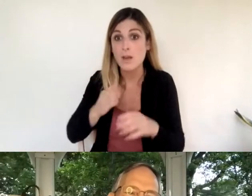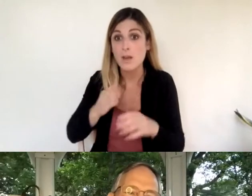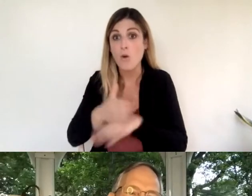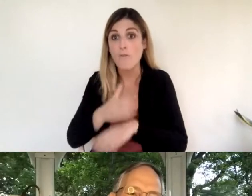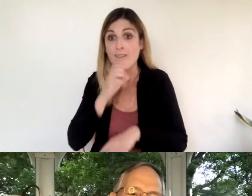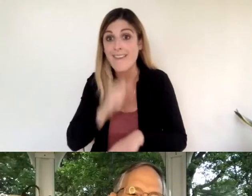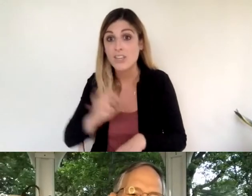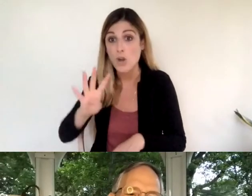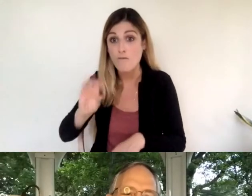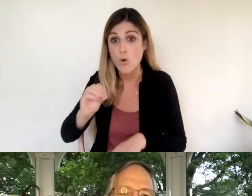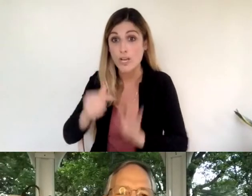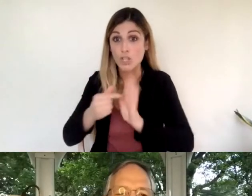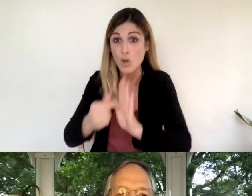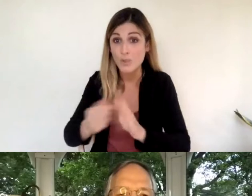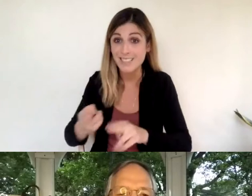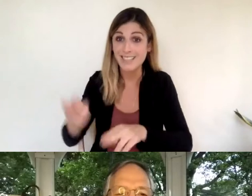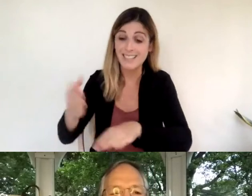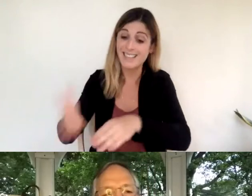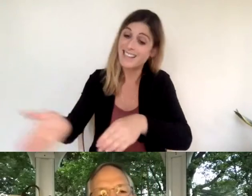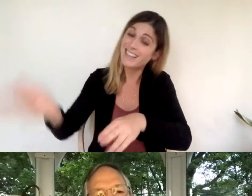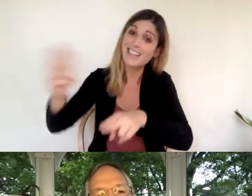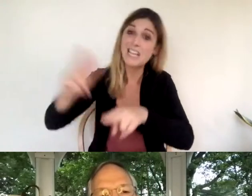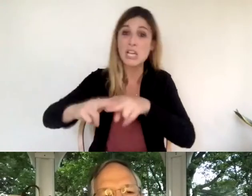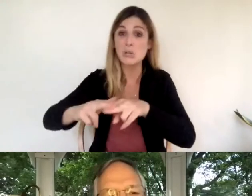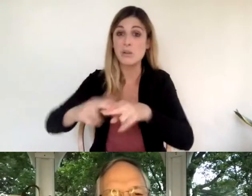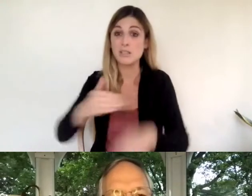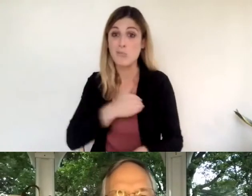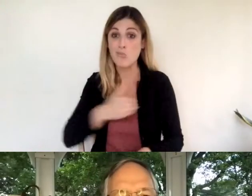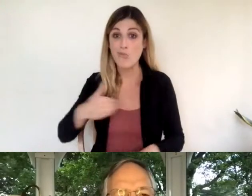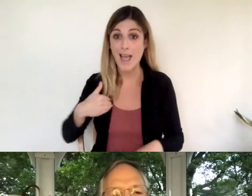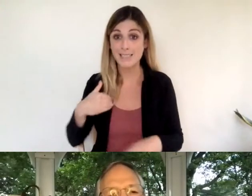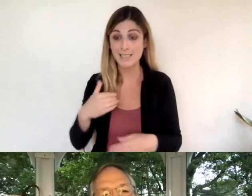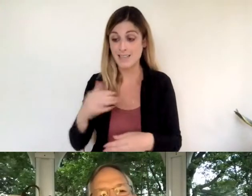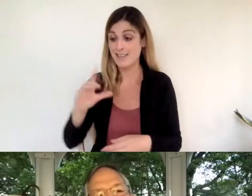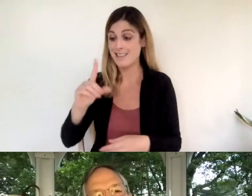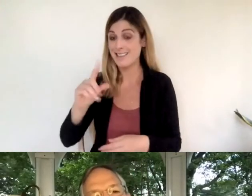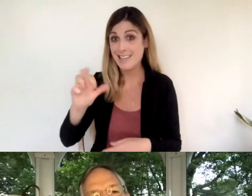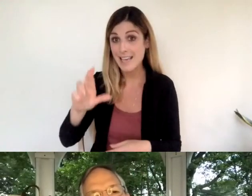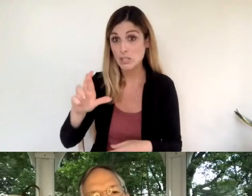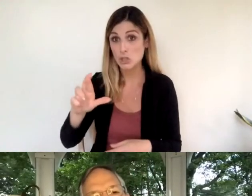I feel the same way about that.